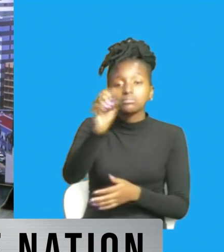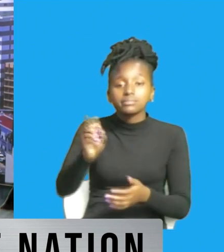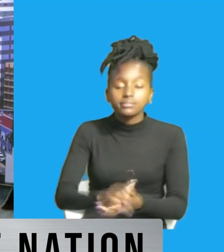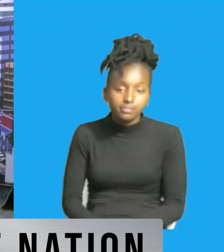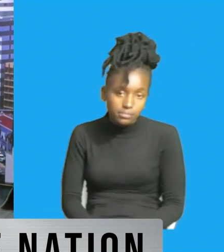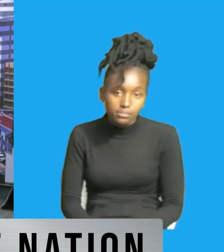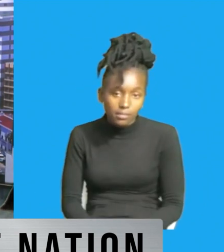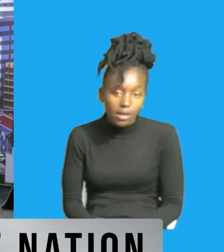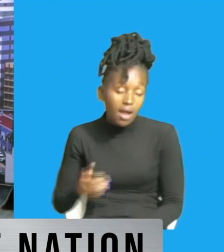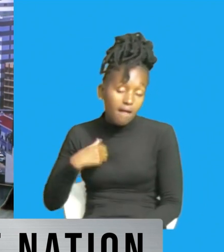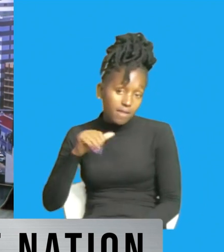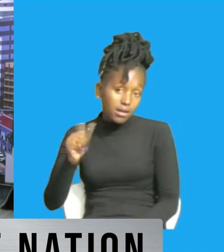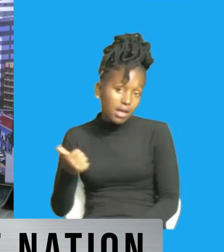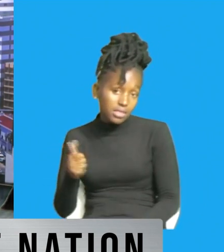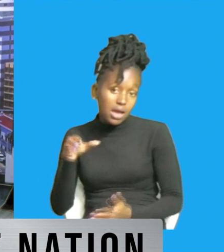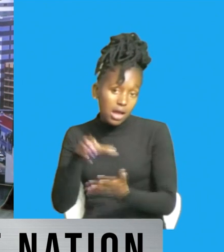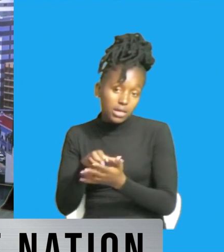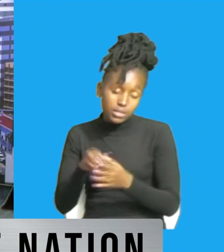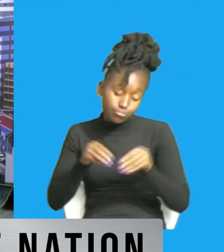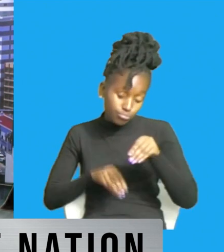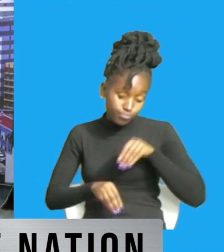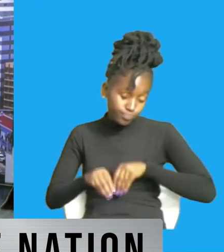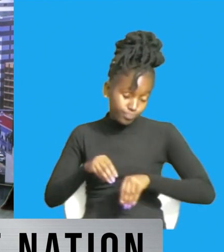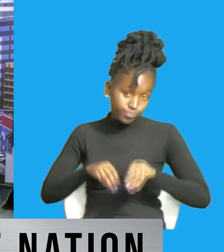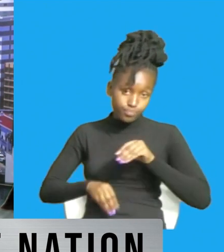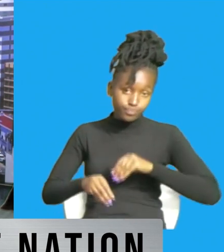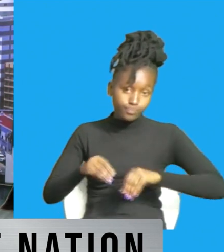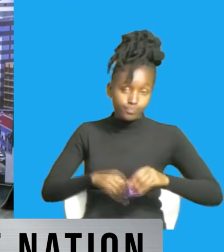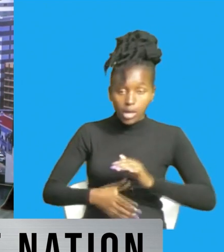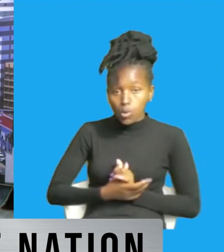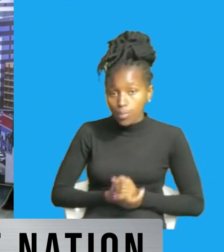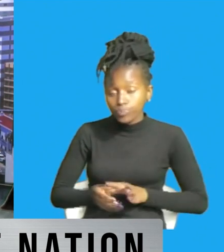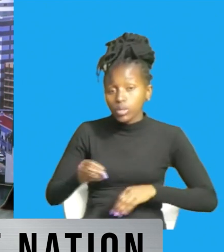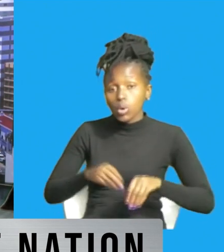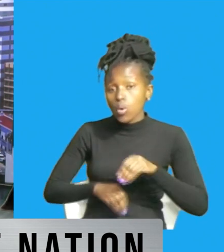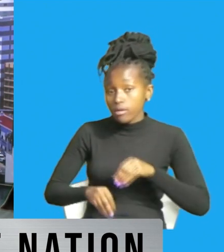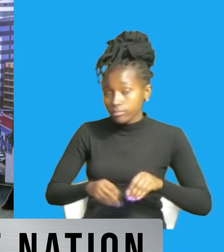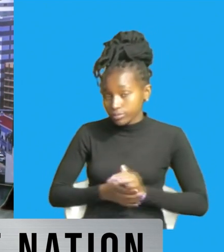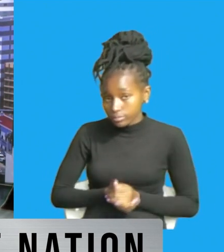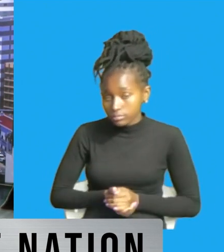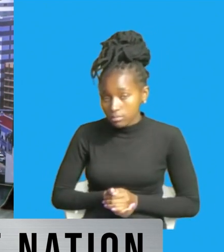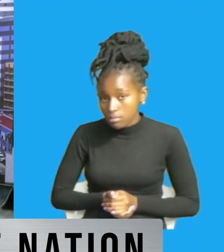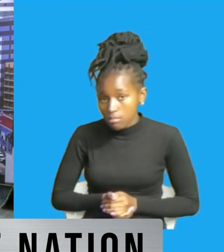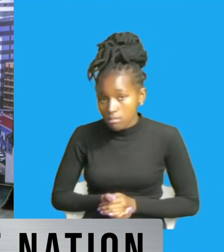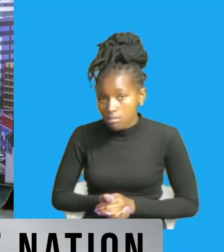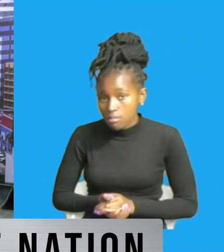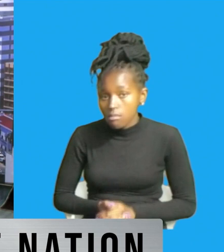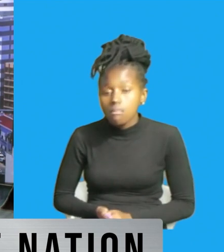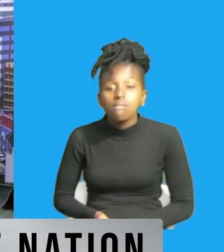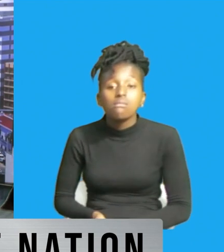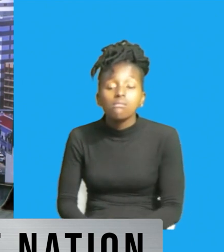Corruption. Let's tackle it a bit. Are we on the right track? Are you rating